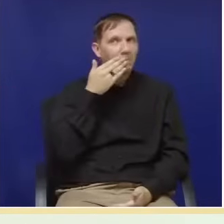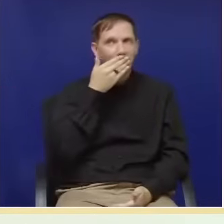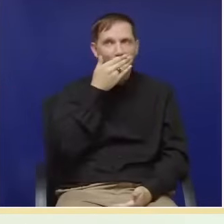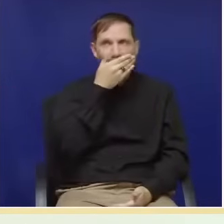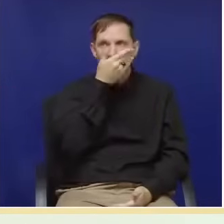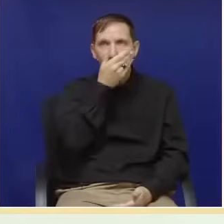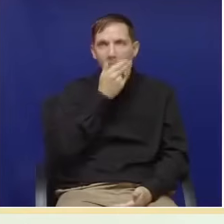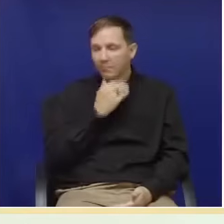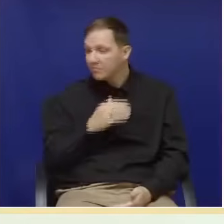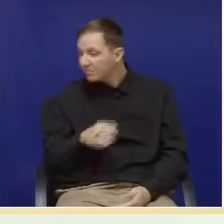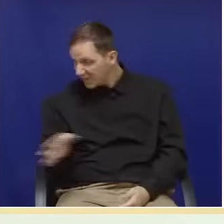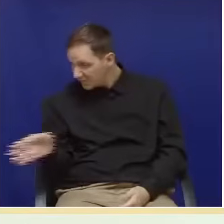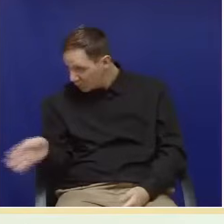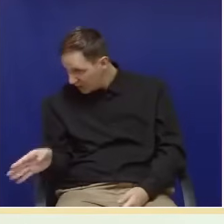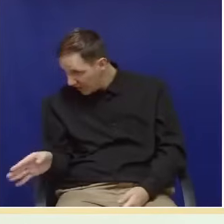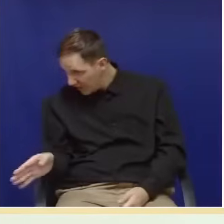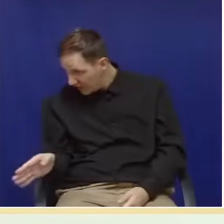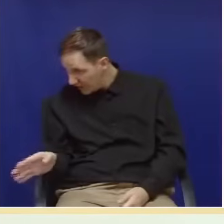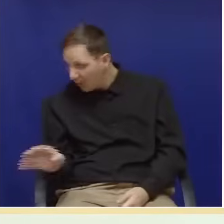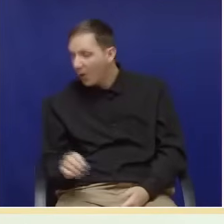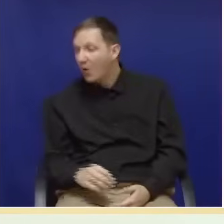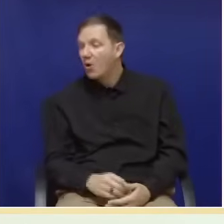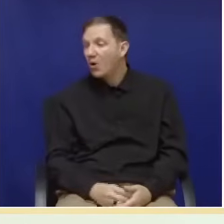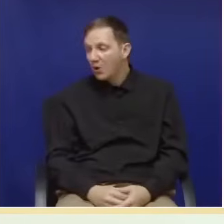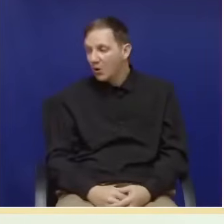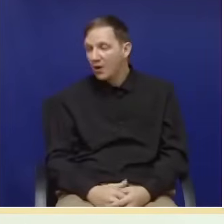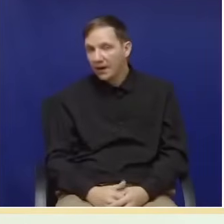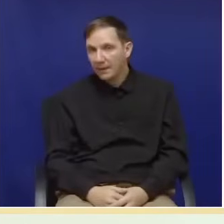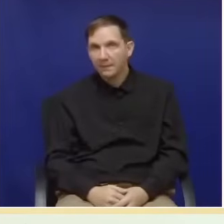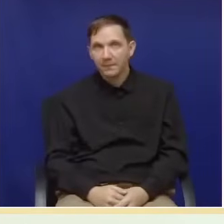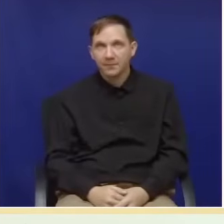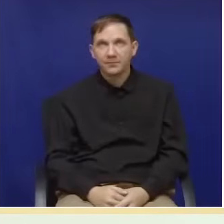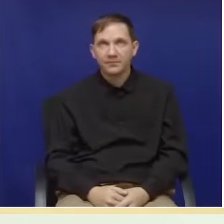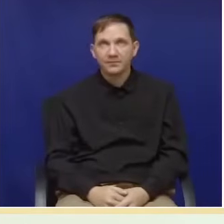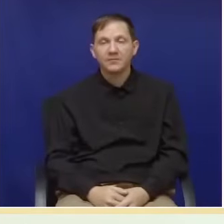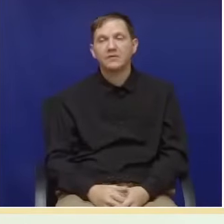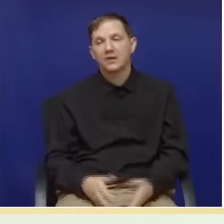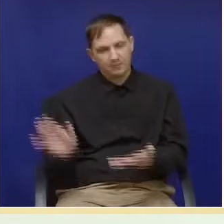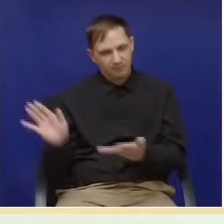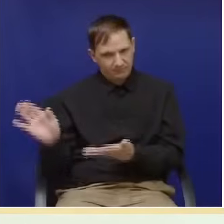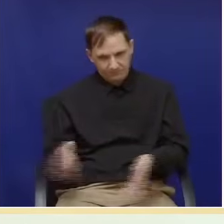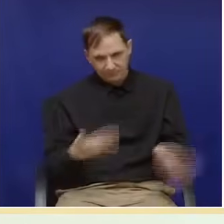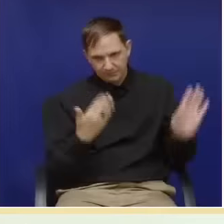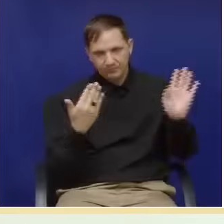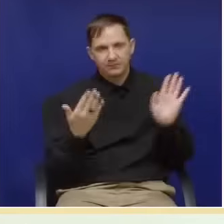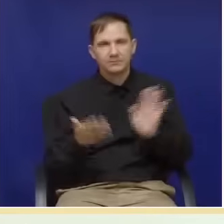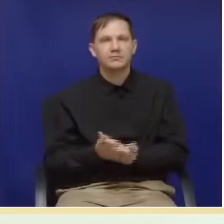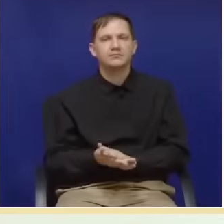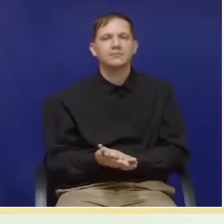He's not here. Okay. You then pass. I will then